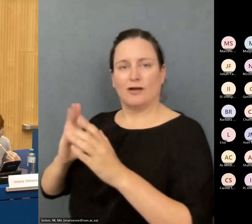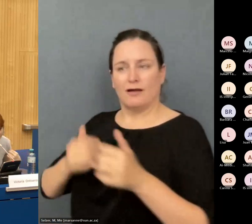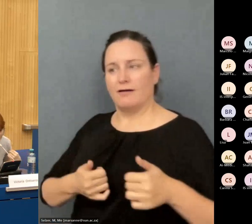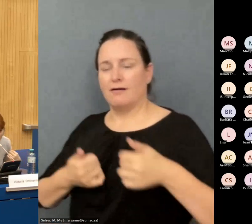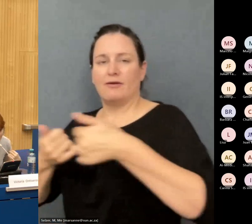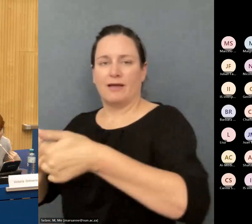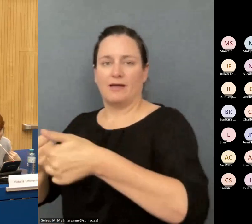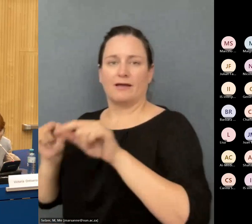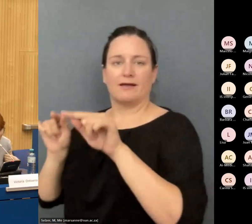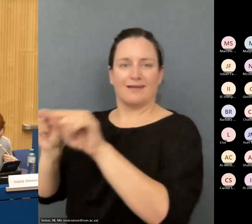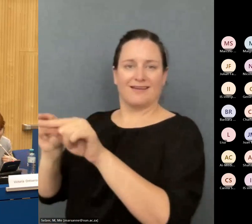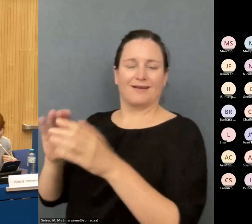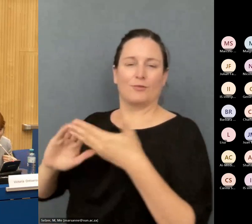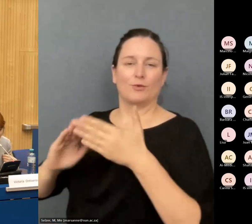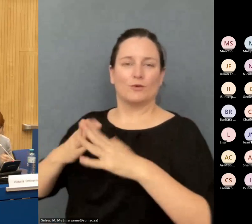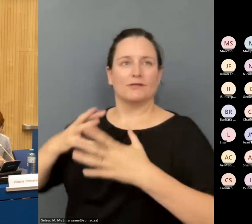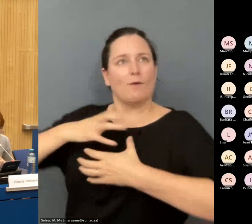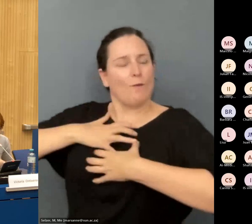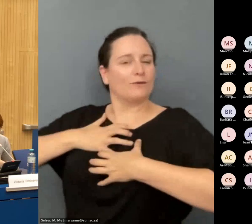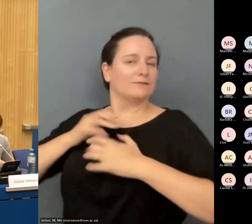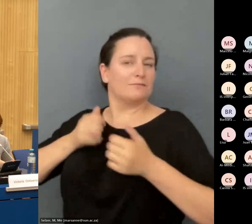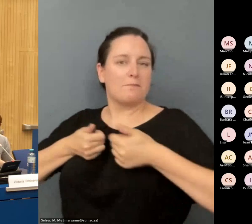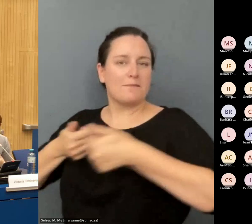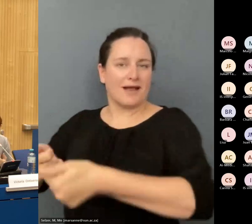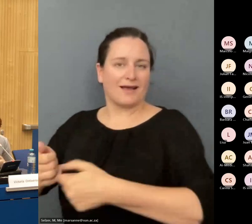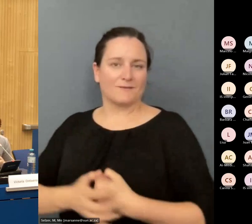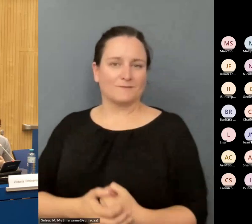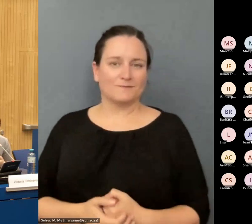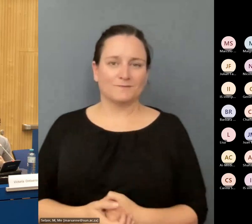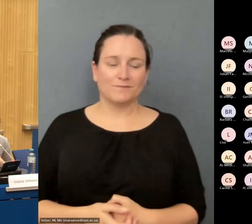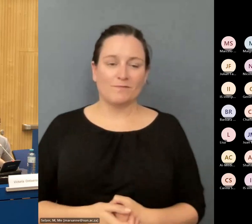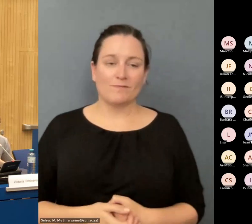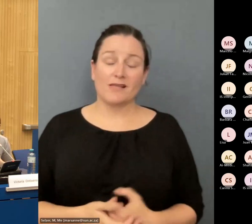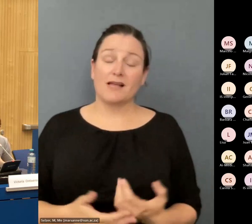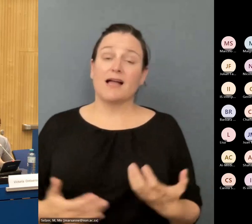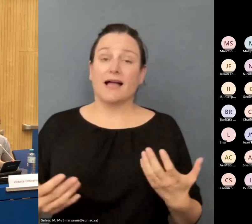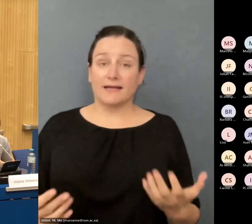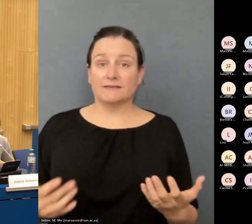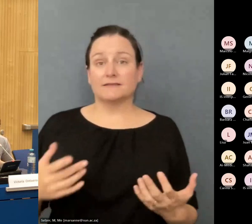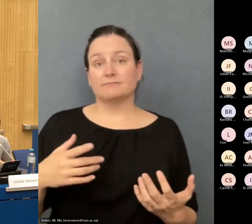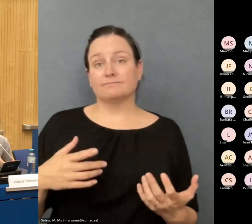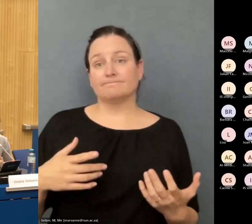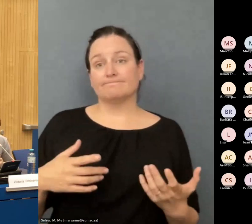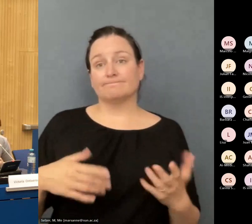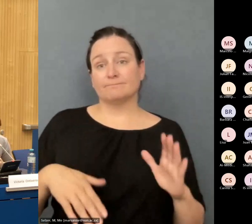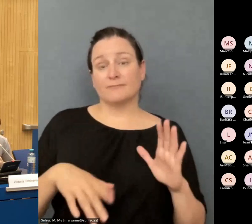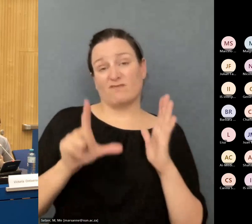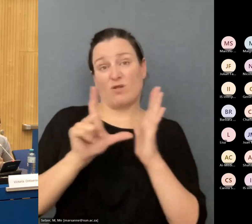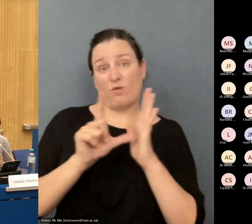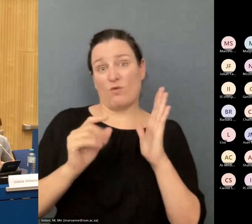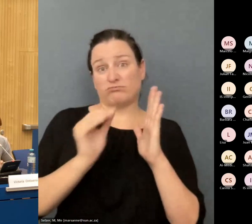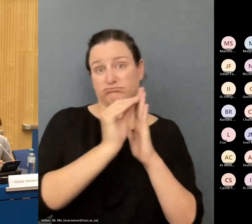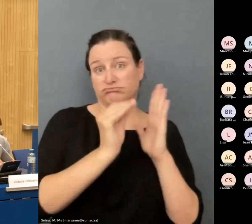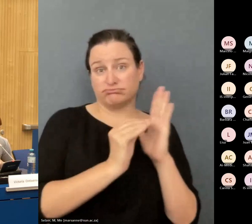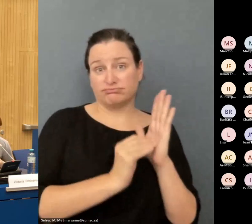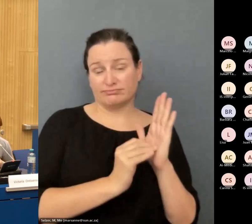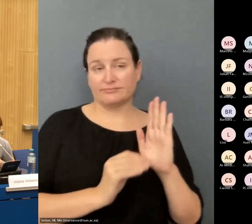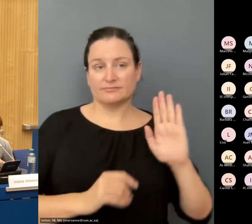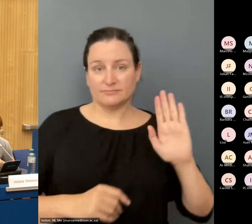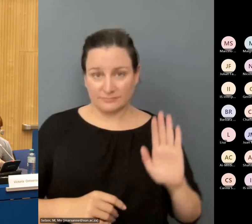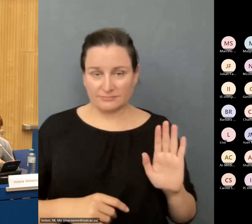And at the same time, they have this regional regulation that it's very, it's fighting to implement